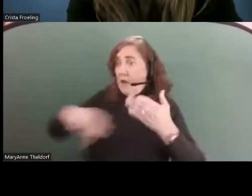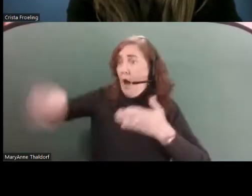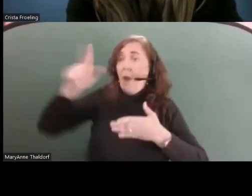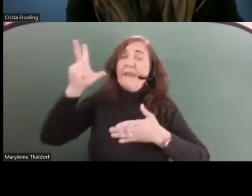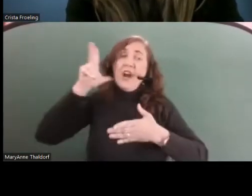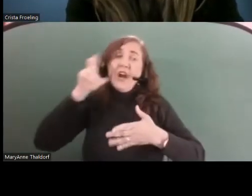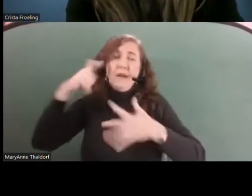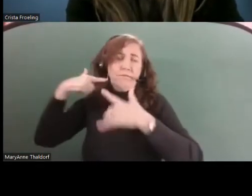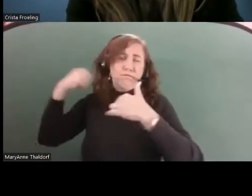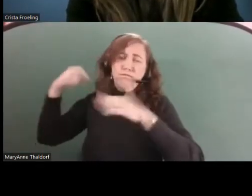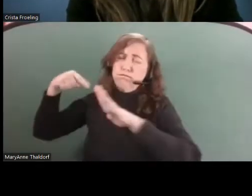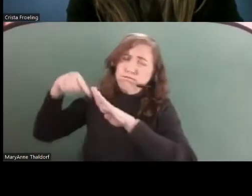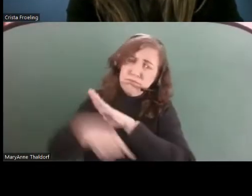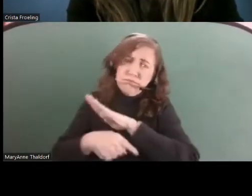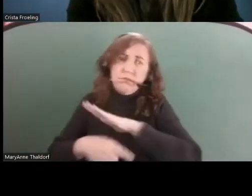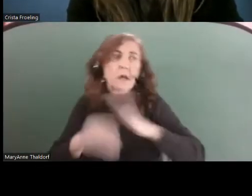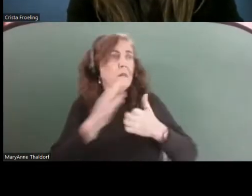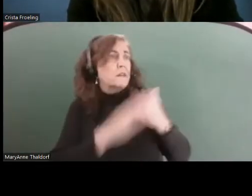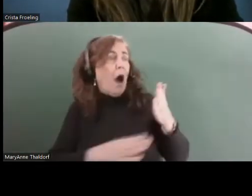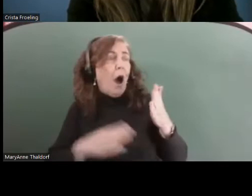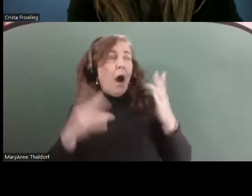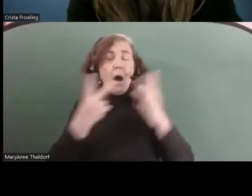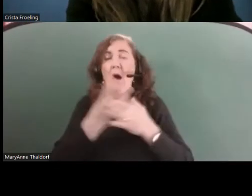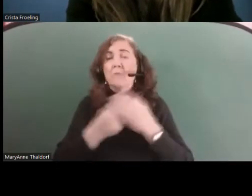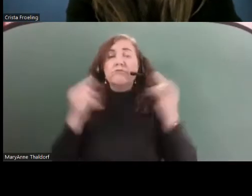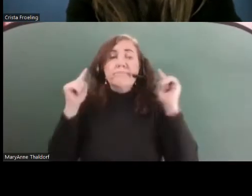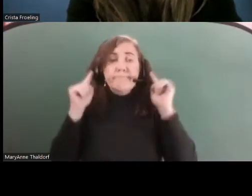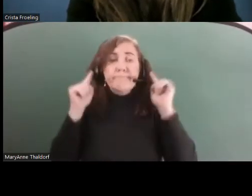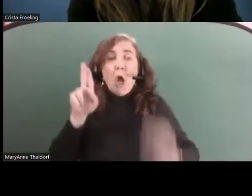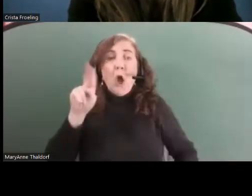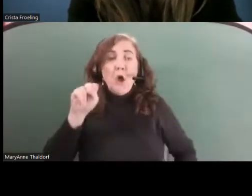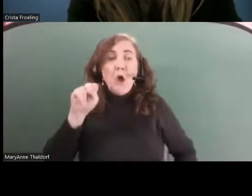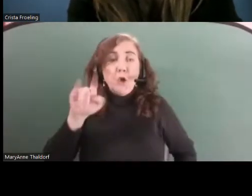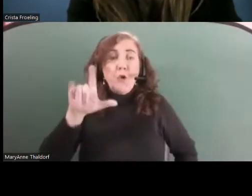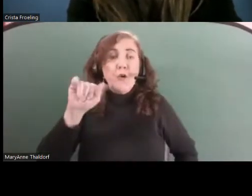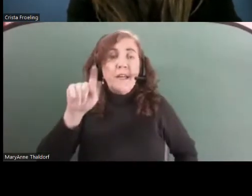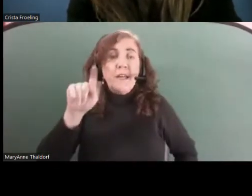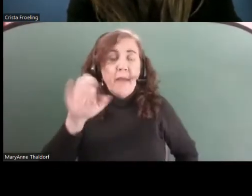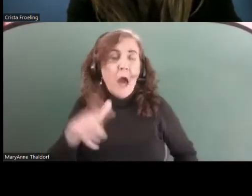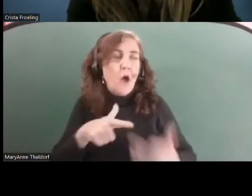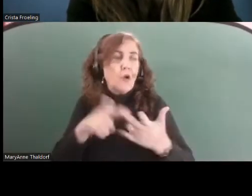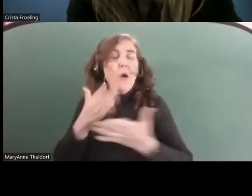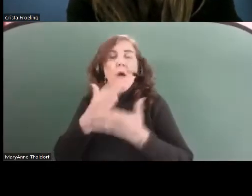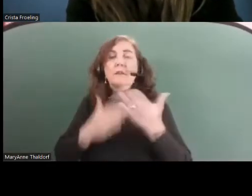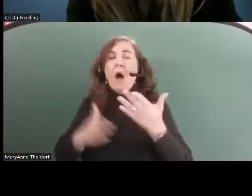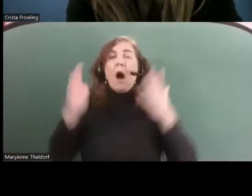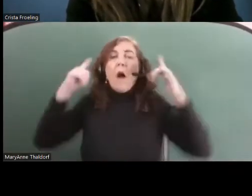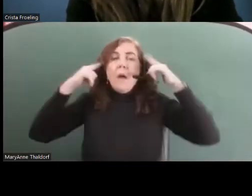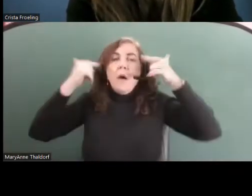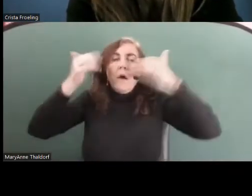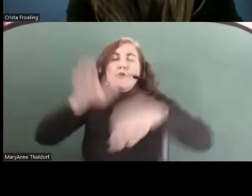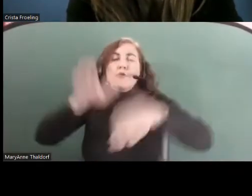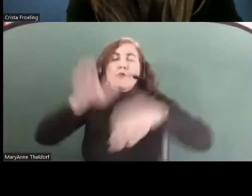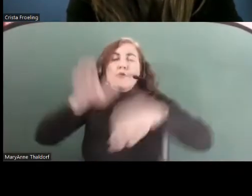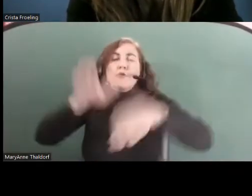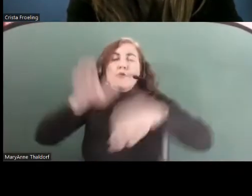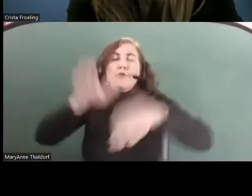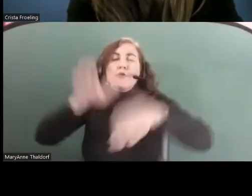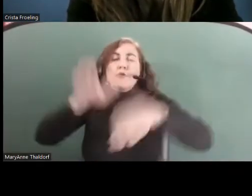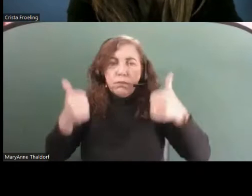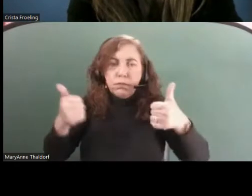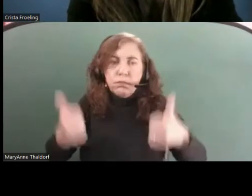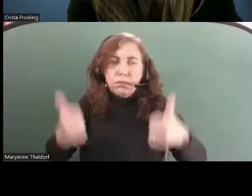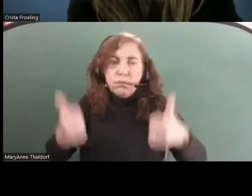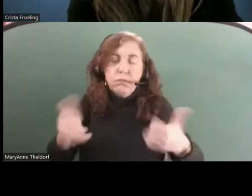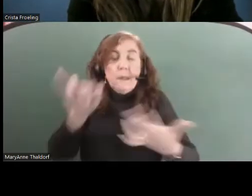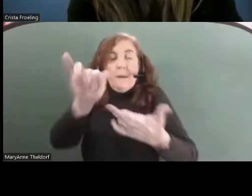unilateral. There was even 1 or 2 kids I knew that it was progressive hearing loss. But that's recessive. So the child